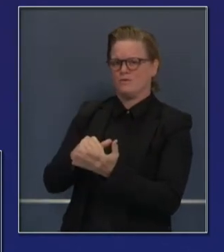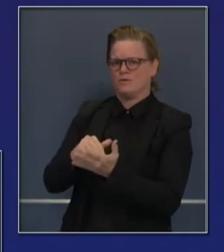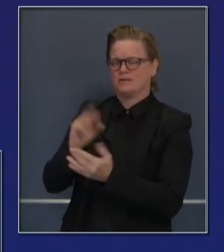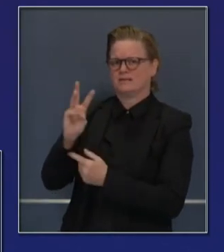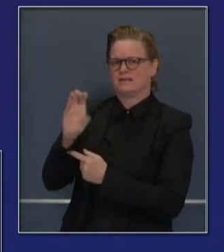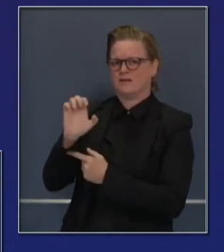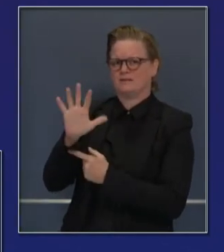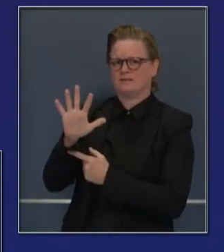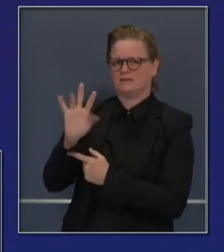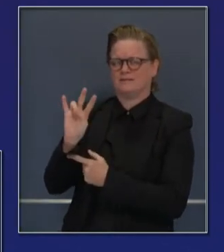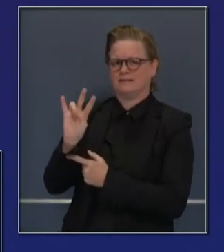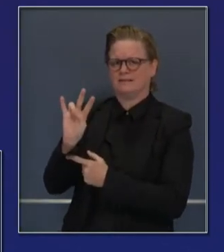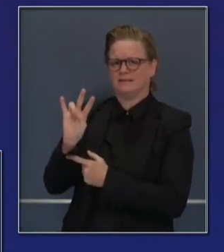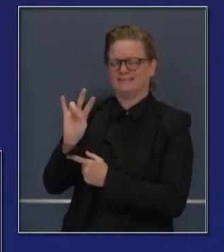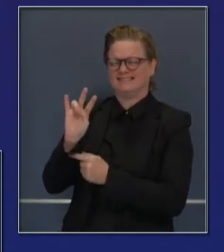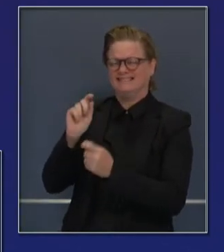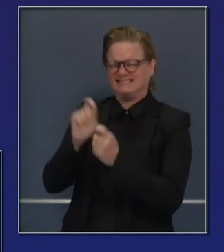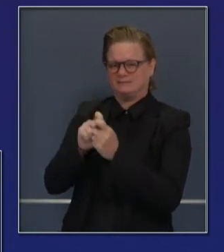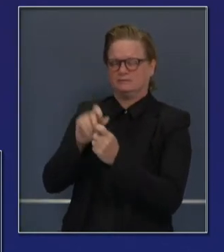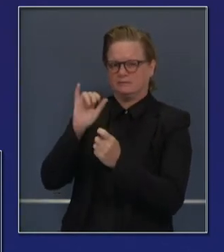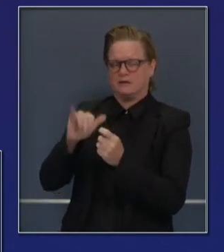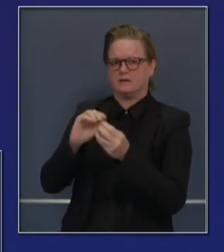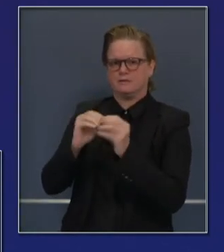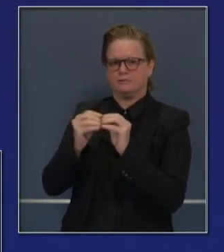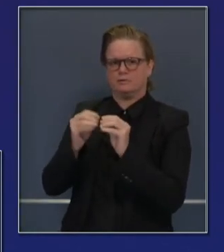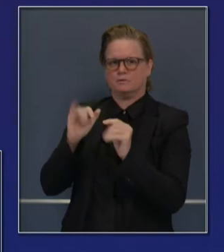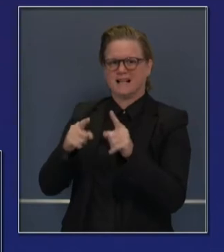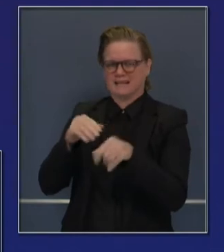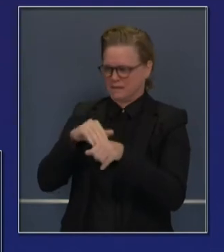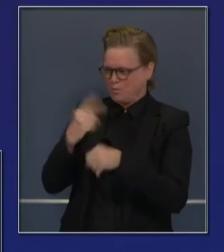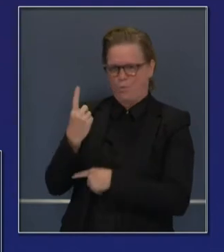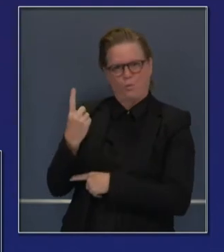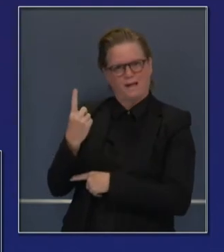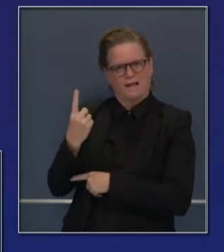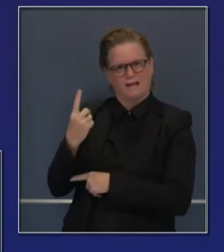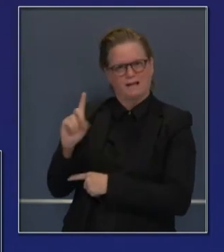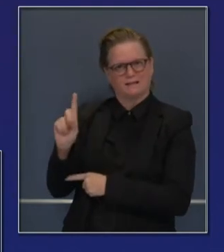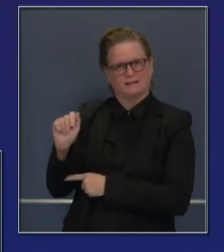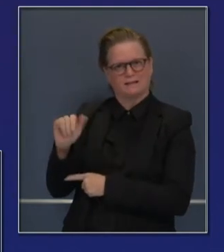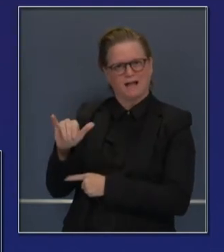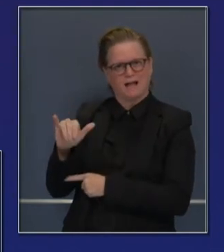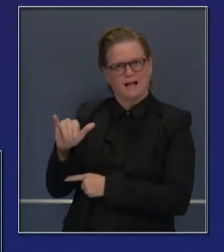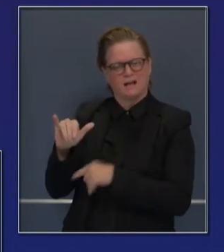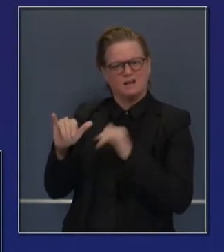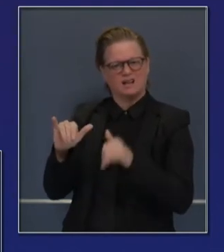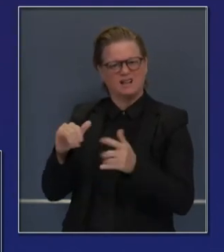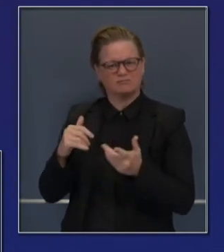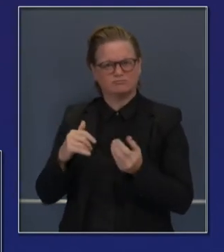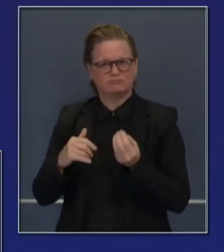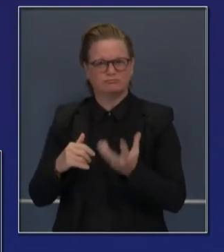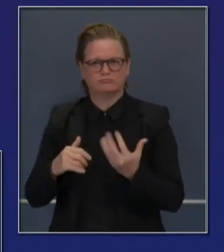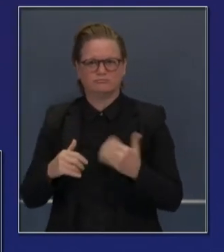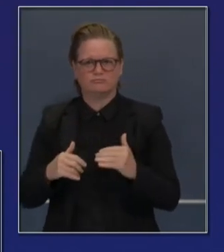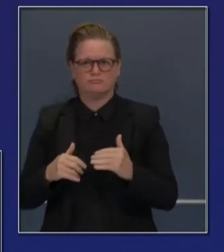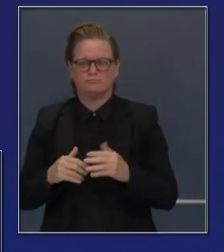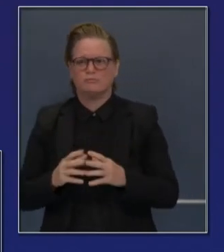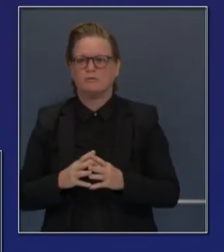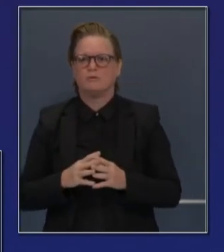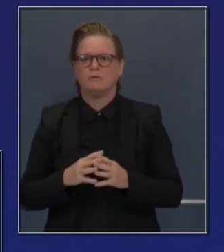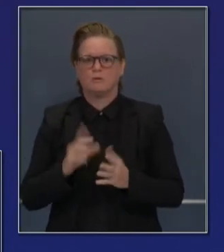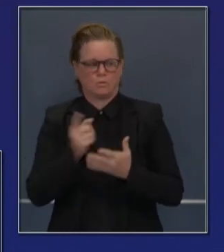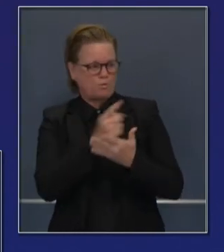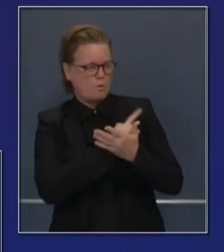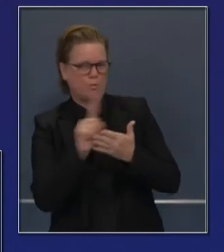14,657 to be precise. The 1-day case number that we are announcing today, roughly in line with that 7-day